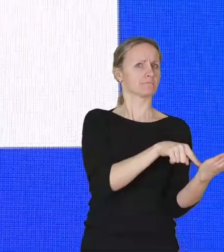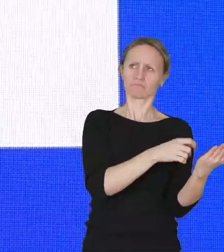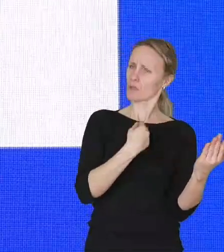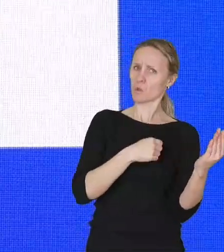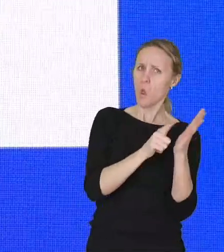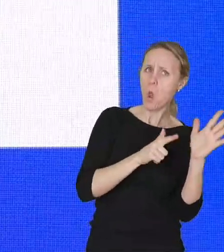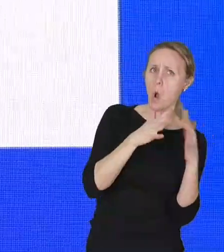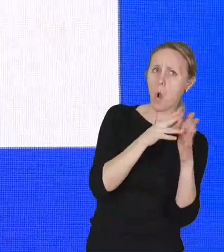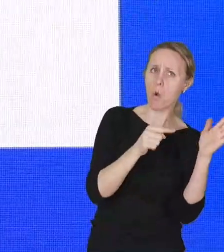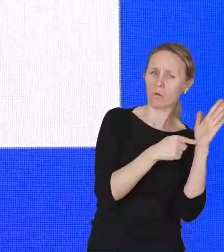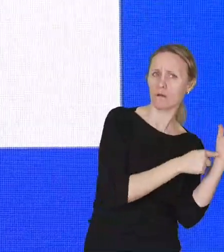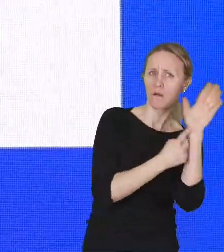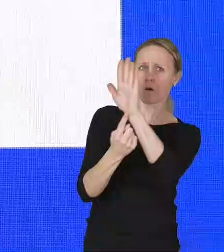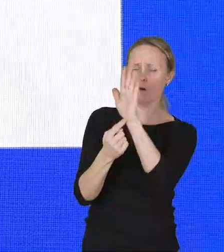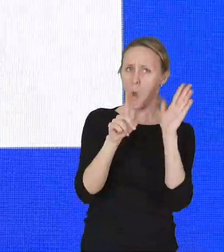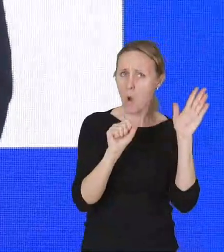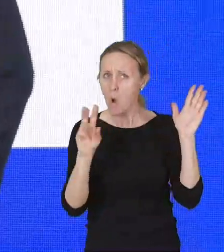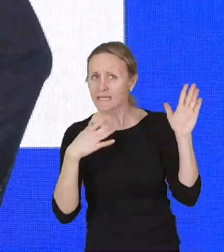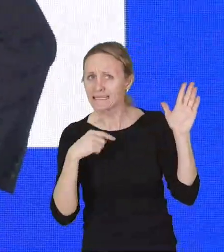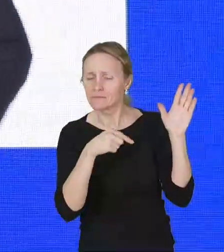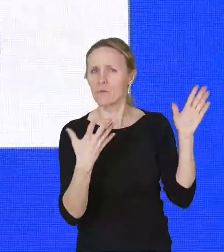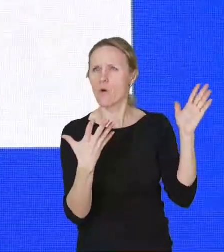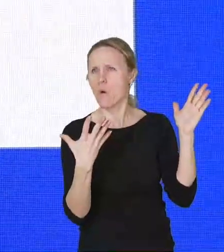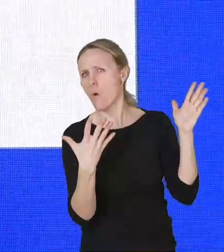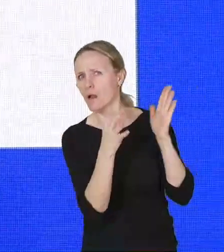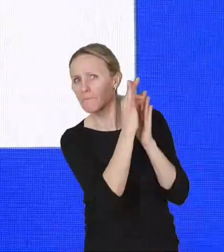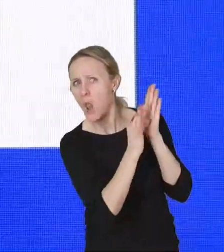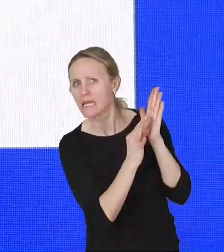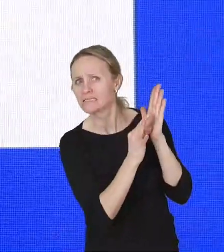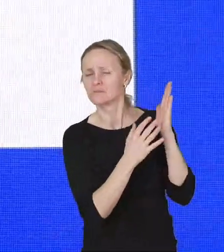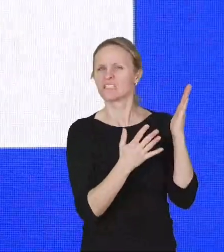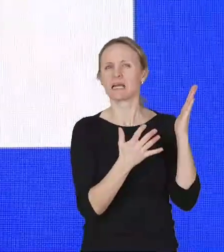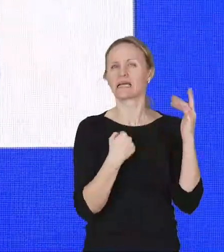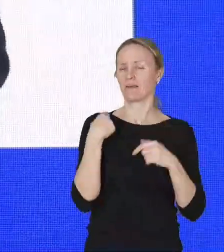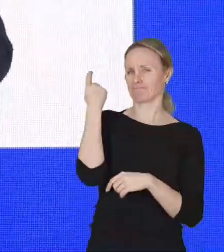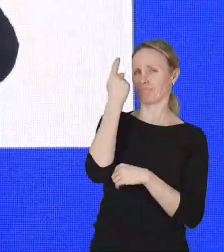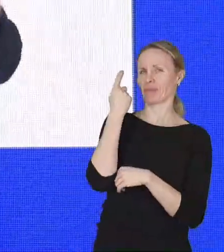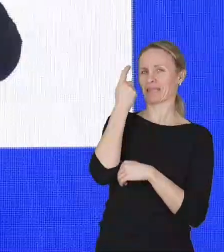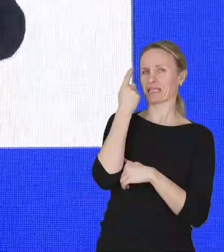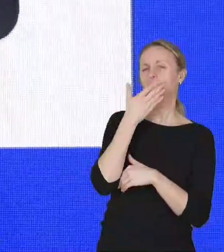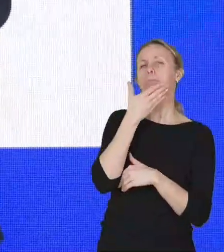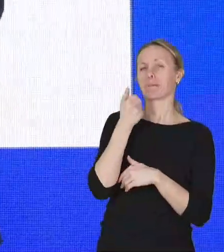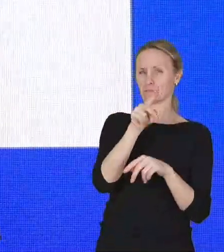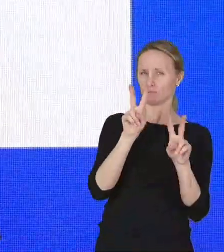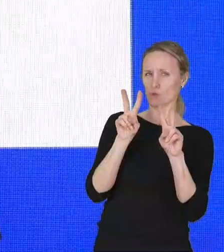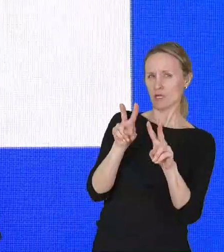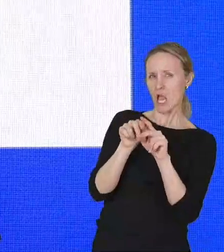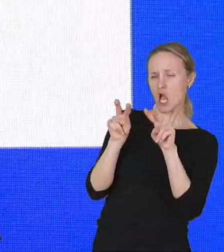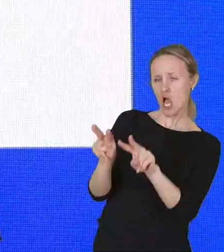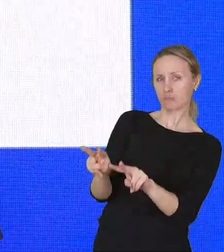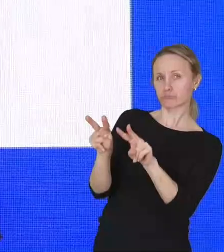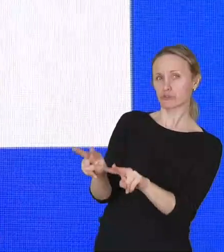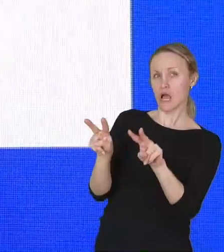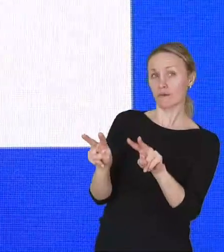really look at certain issues, but it is not only on Europe. Because during my implementation years